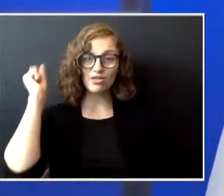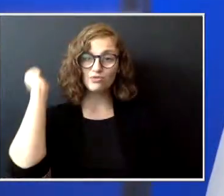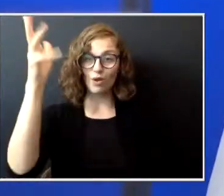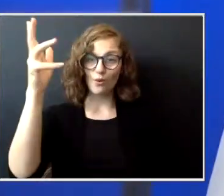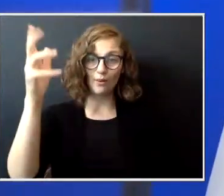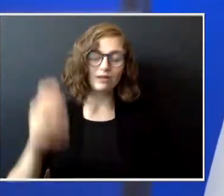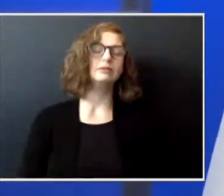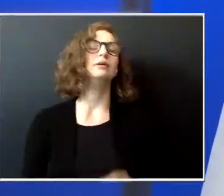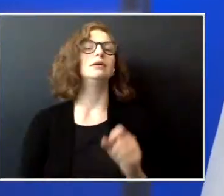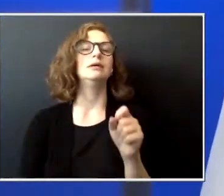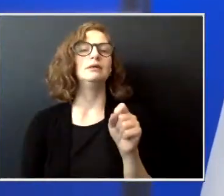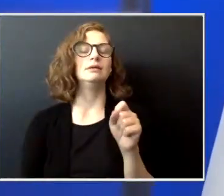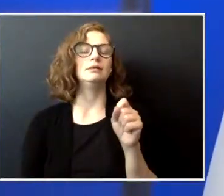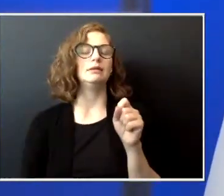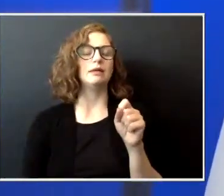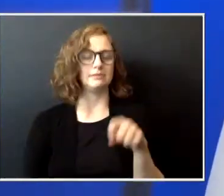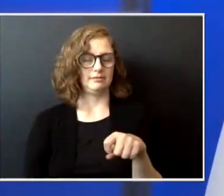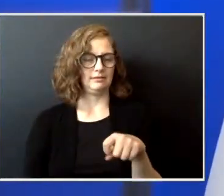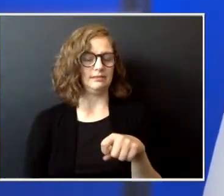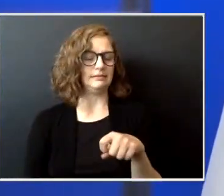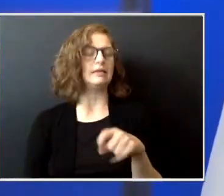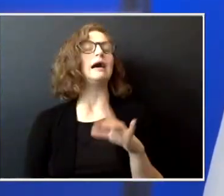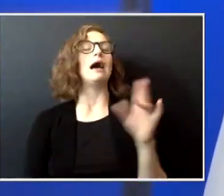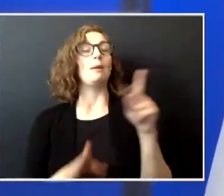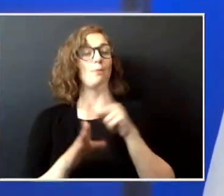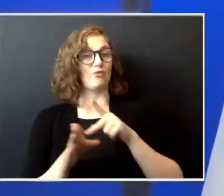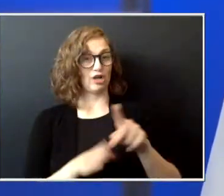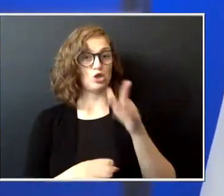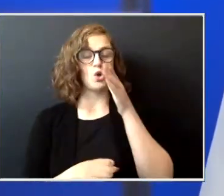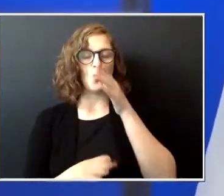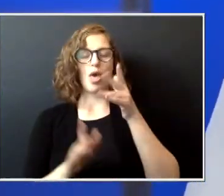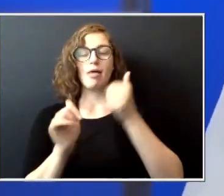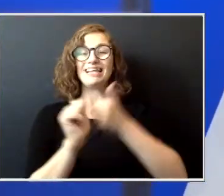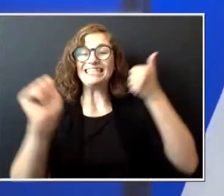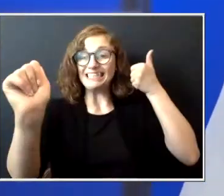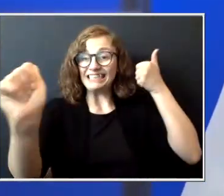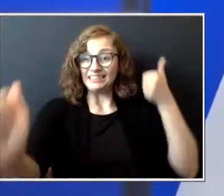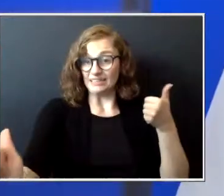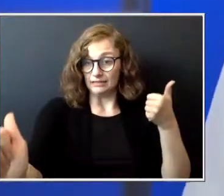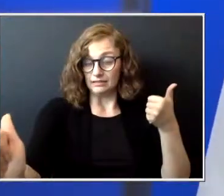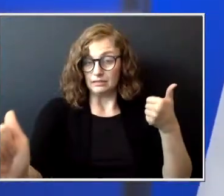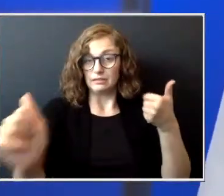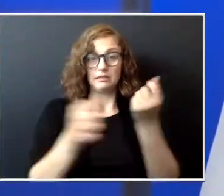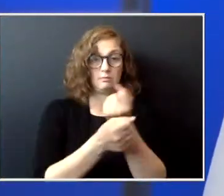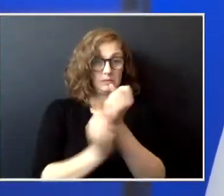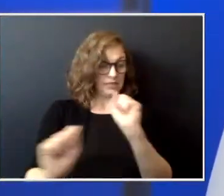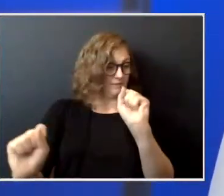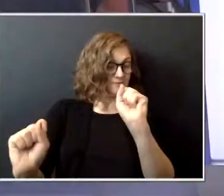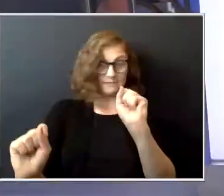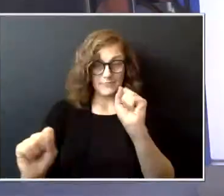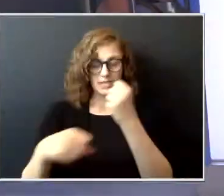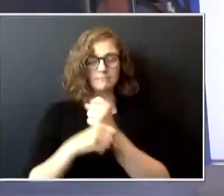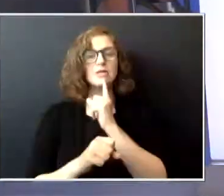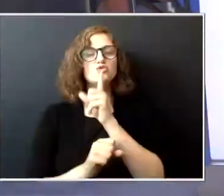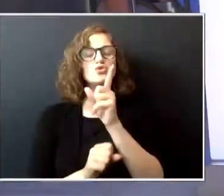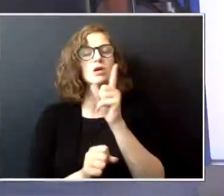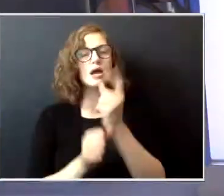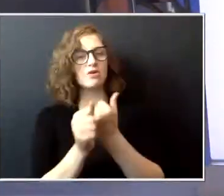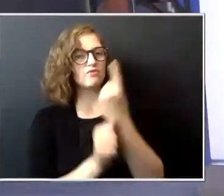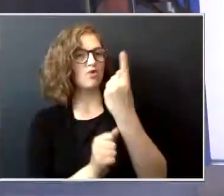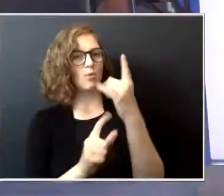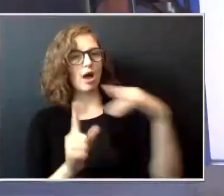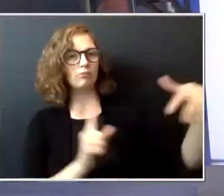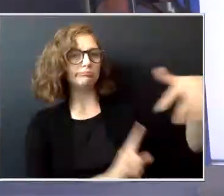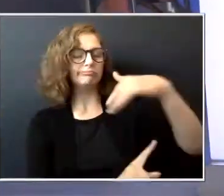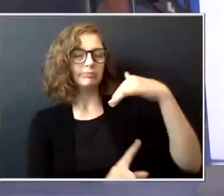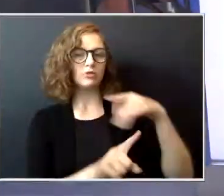who's going to do it from distance, do it in a safe way, and make sure everyone around them are also safe. And I'm guessing alcohol and